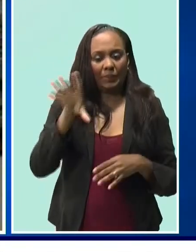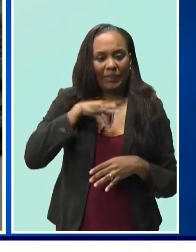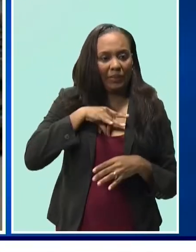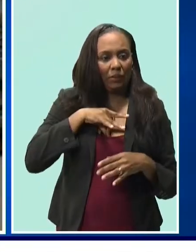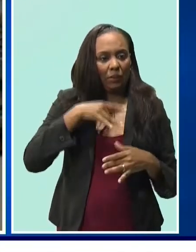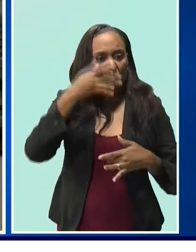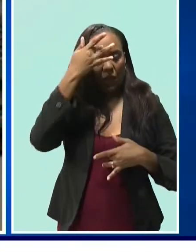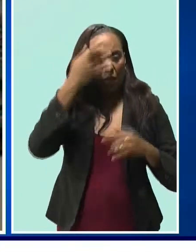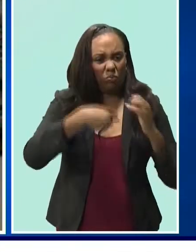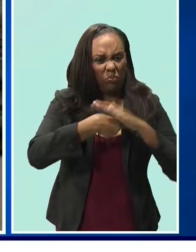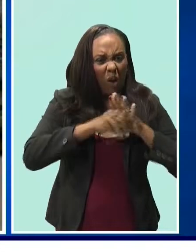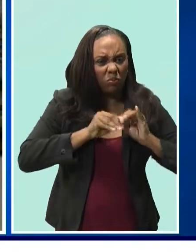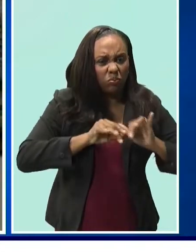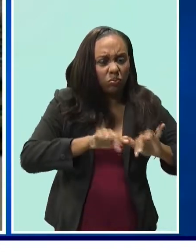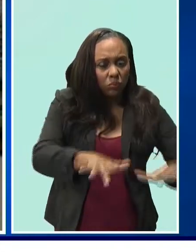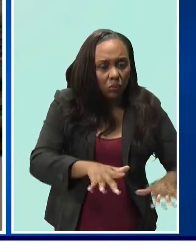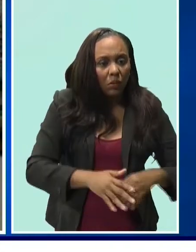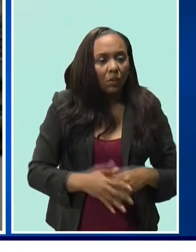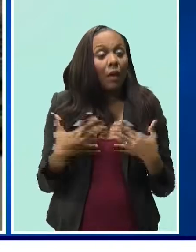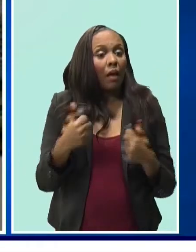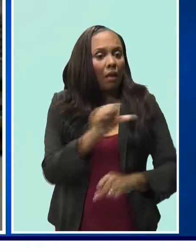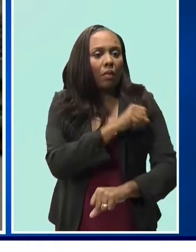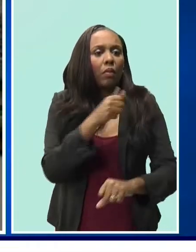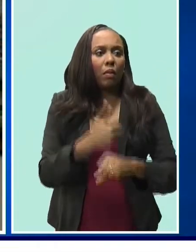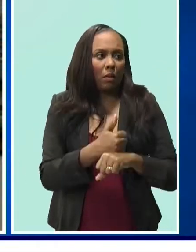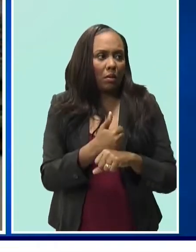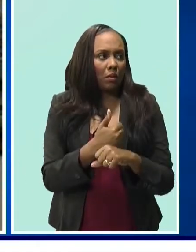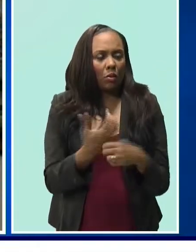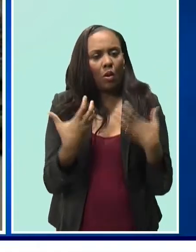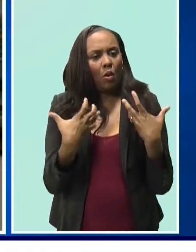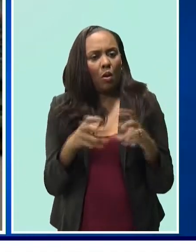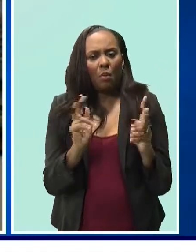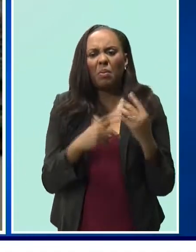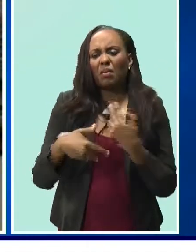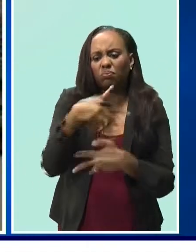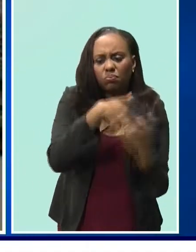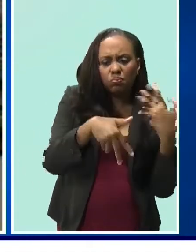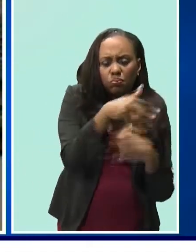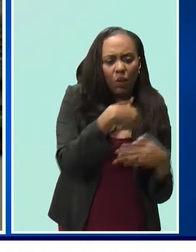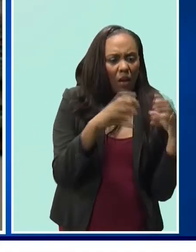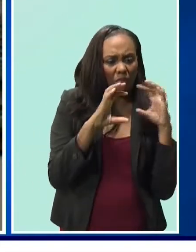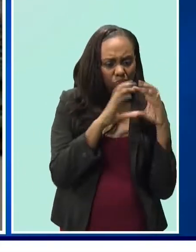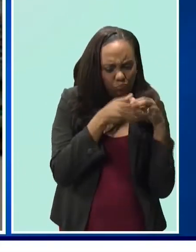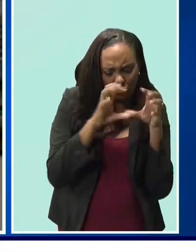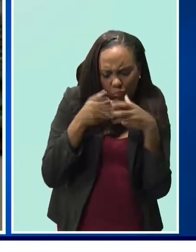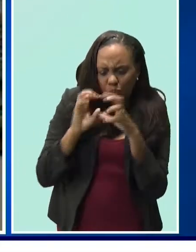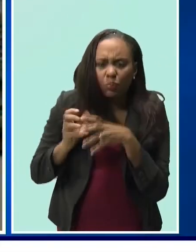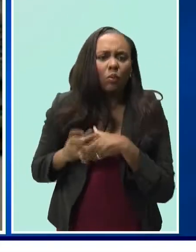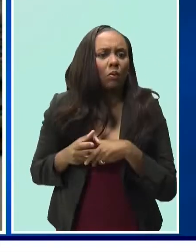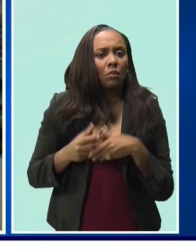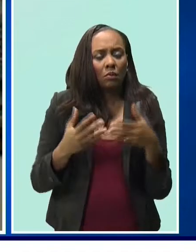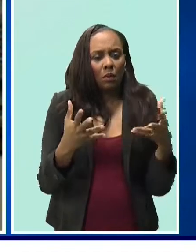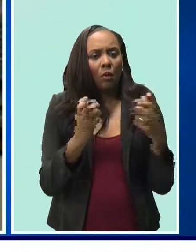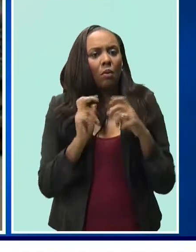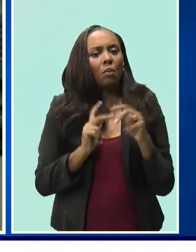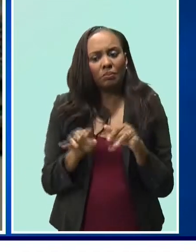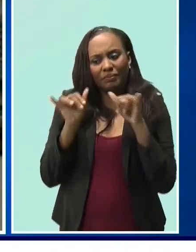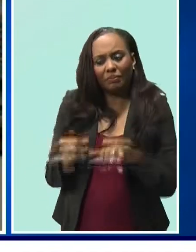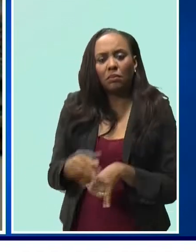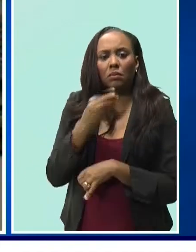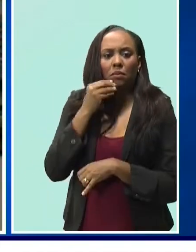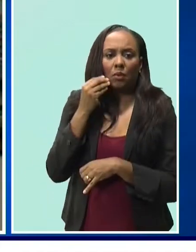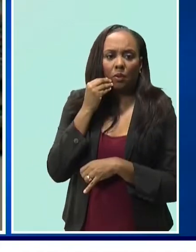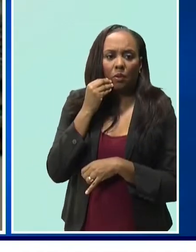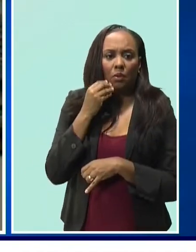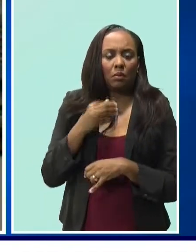done based on the public health advice to reduce the level of exposure that people have to being outside. But